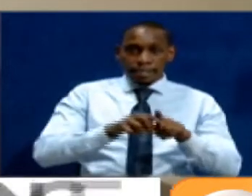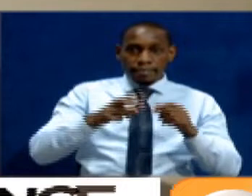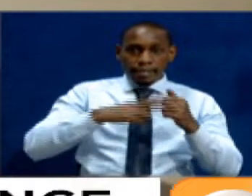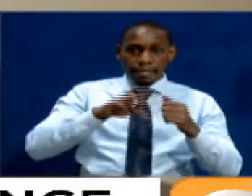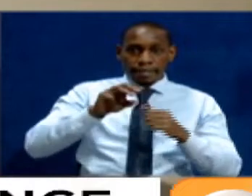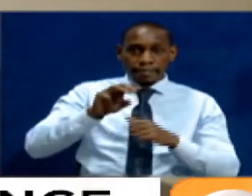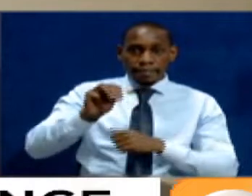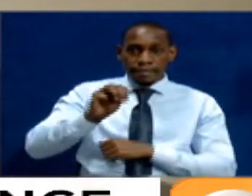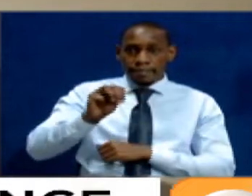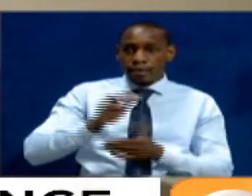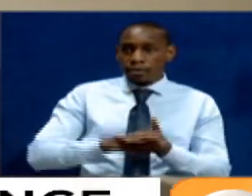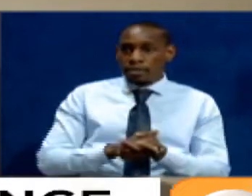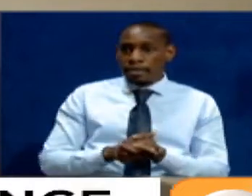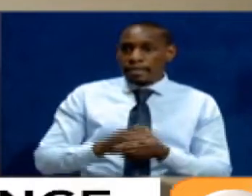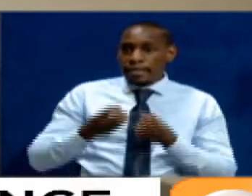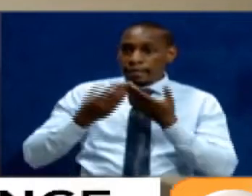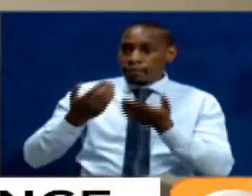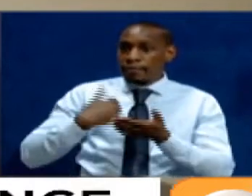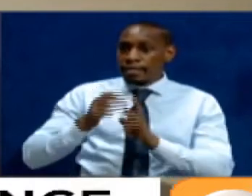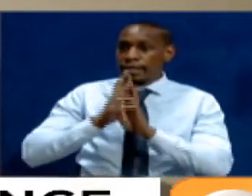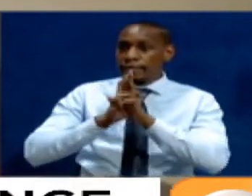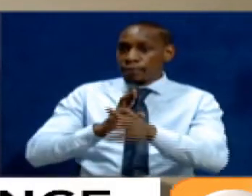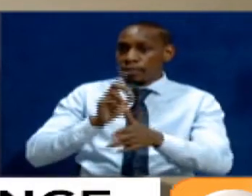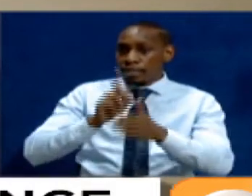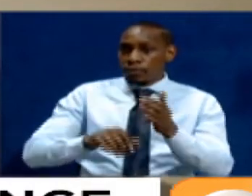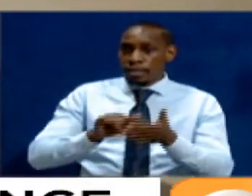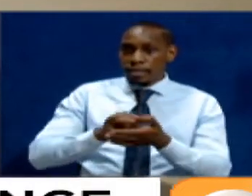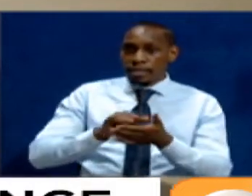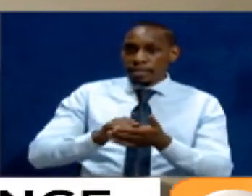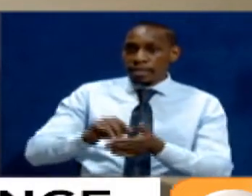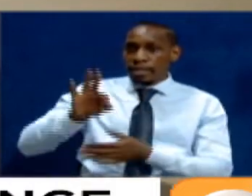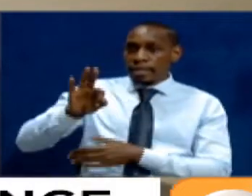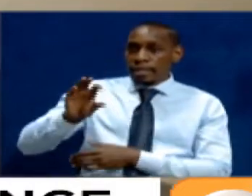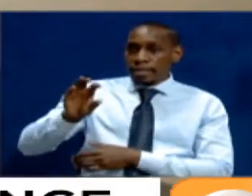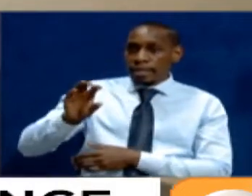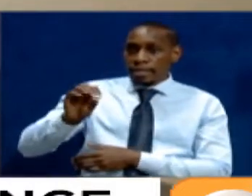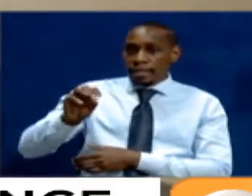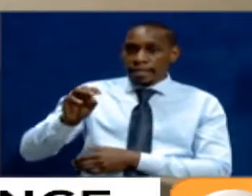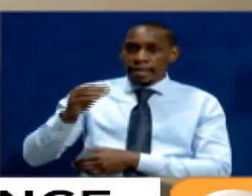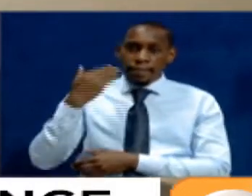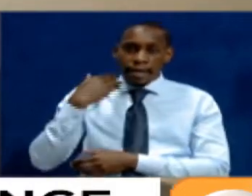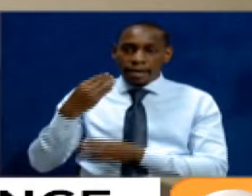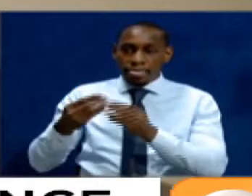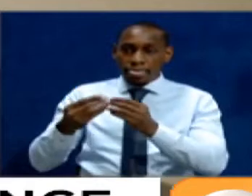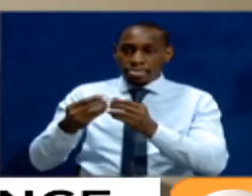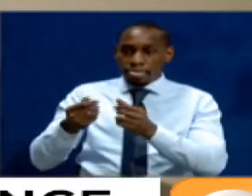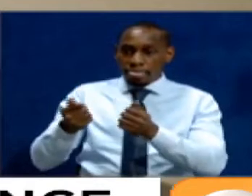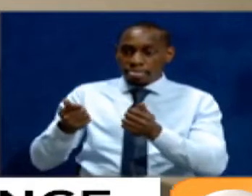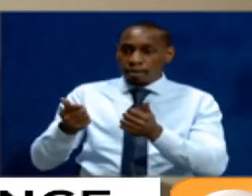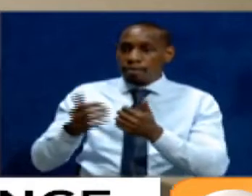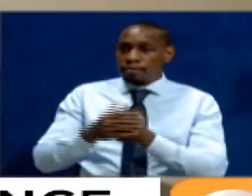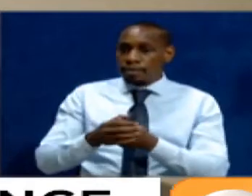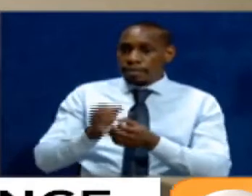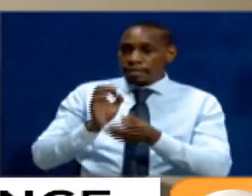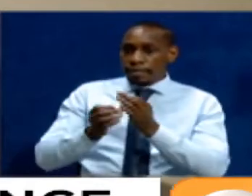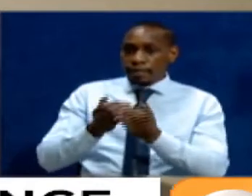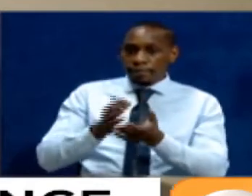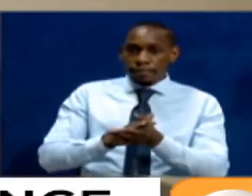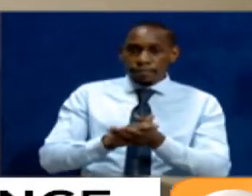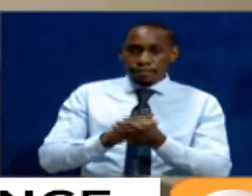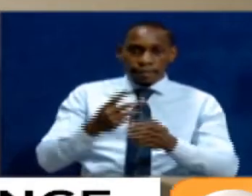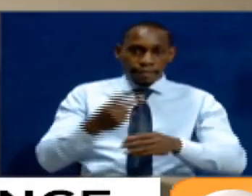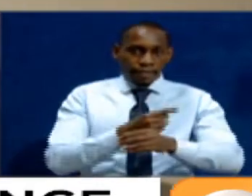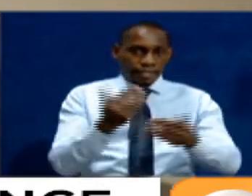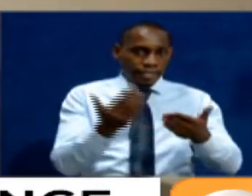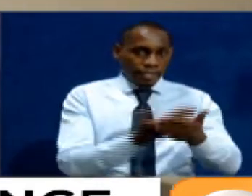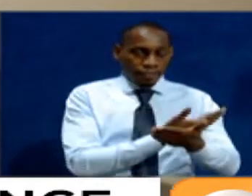70 million, we have data reporting 30 blood clots. If you take the vaccine